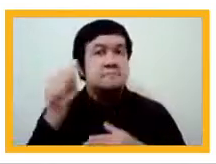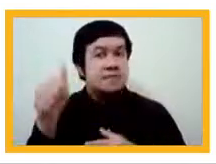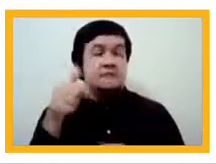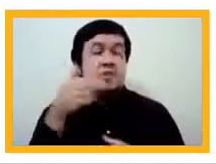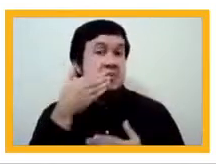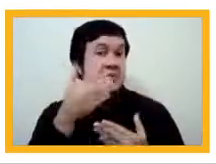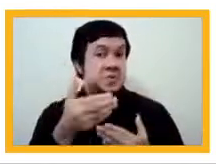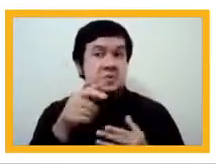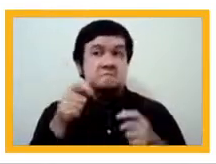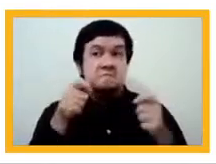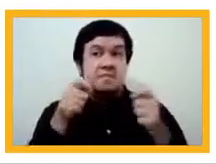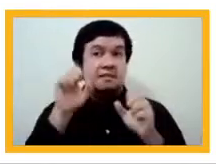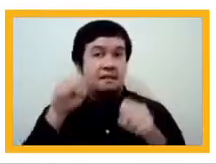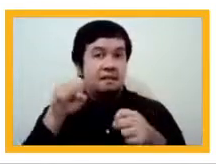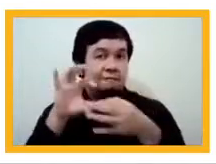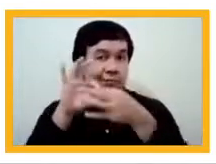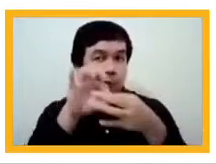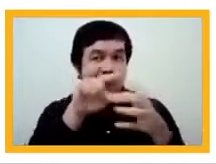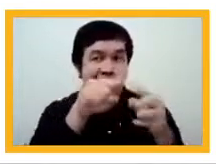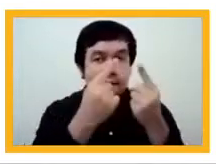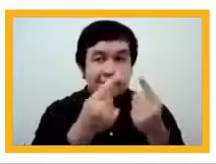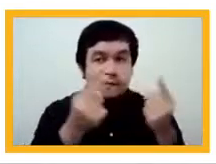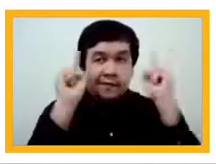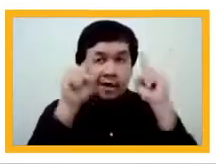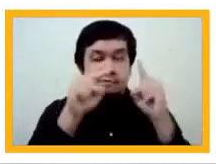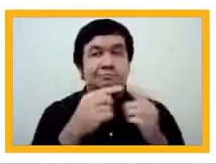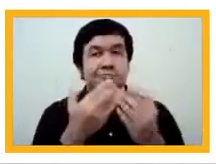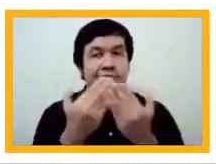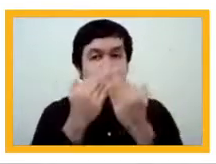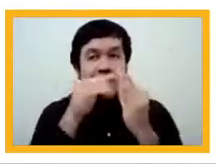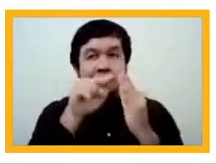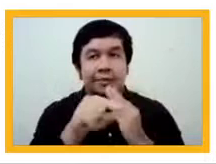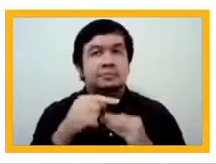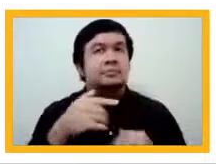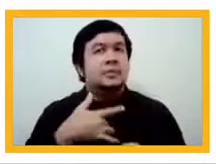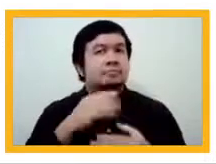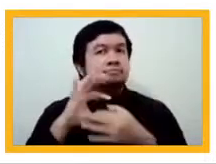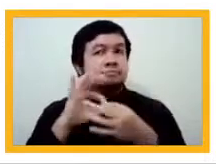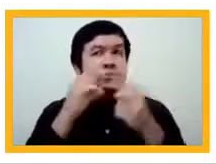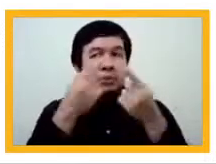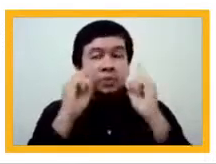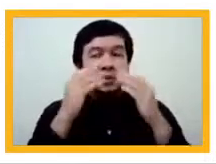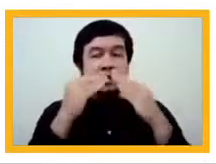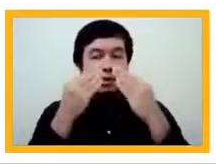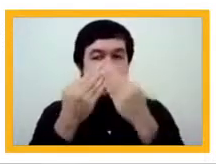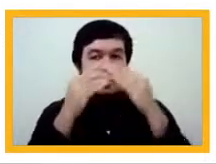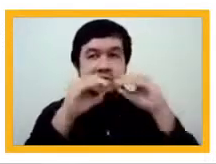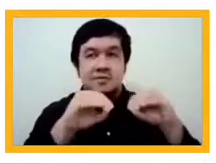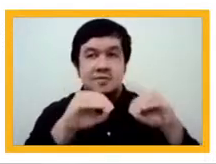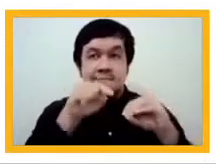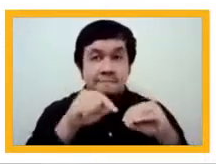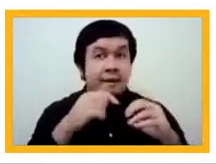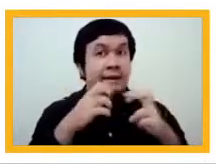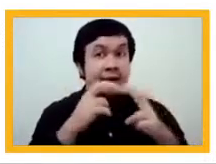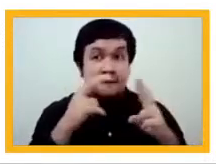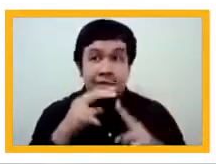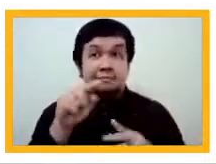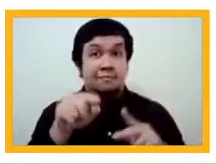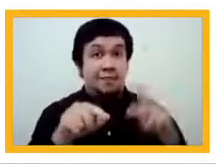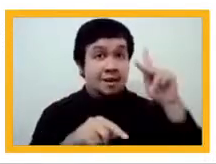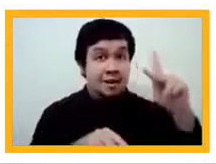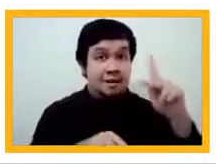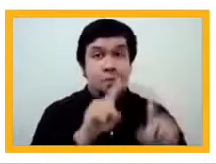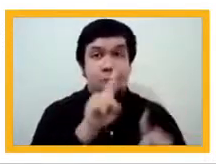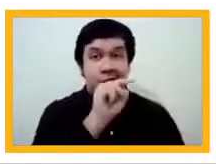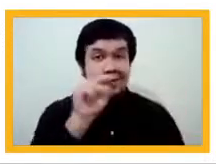So right now the university education has changed the K-12 software education as well. It can be a very